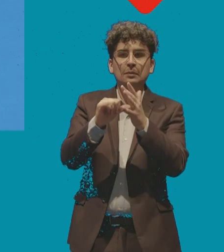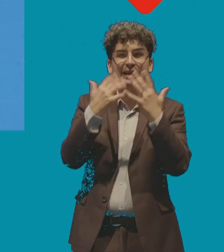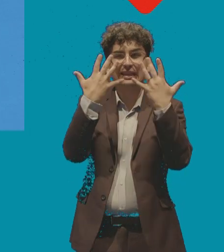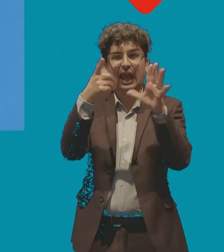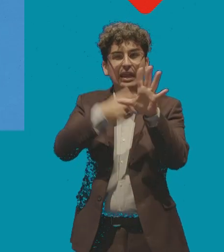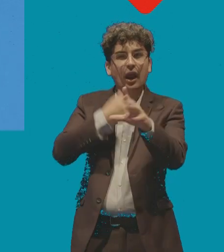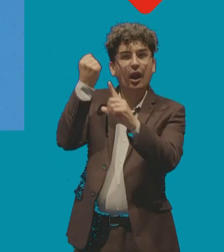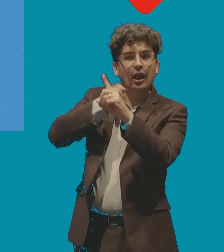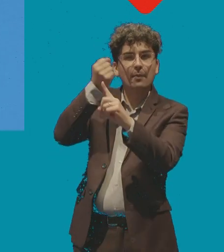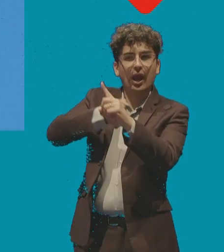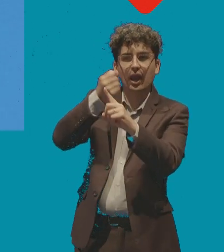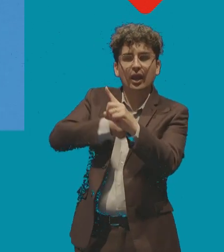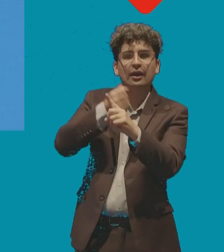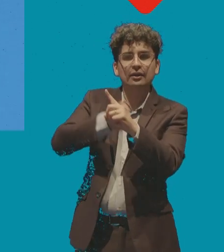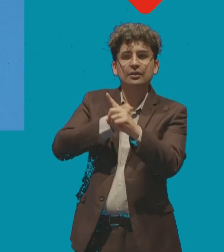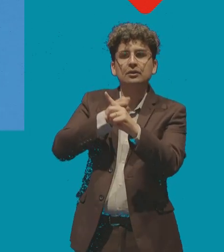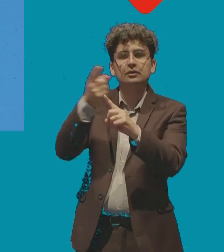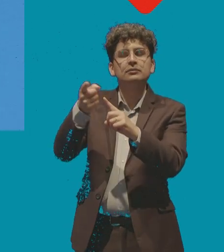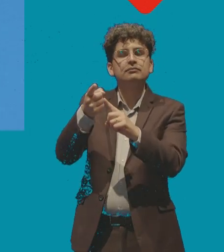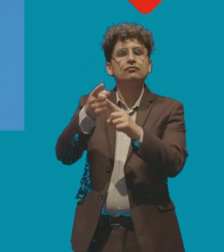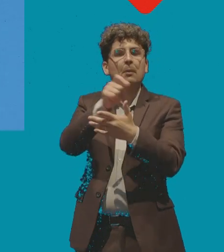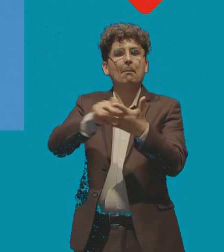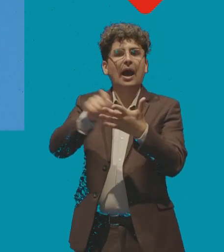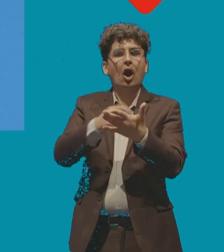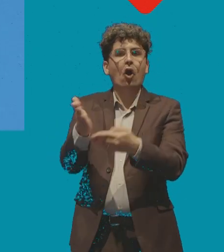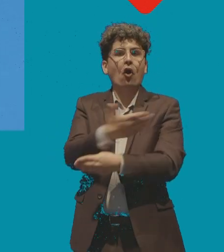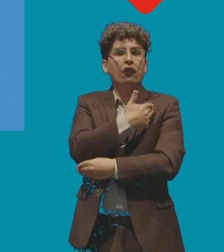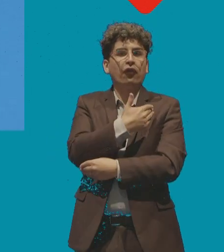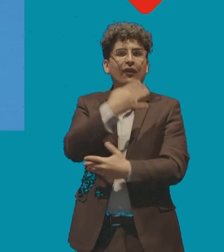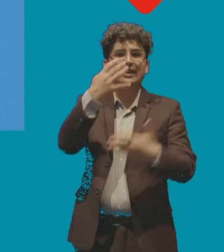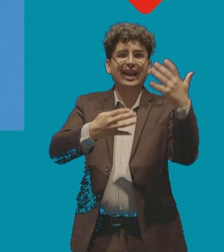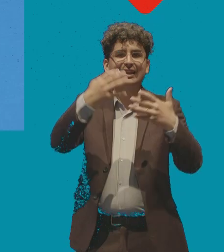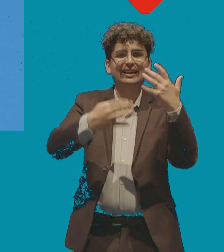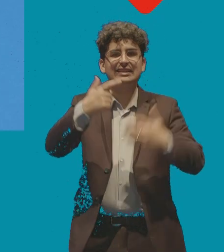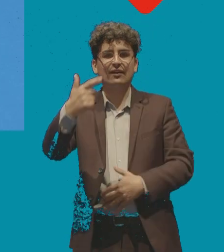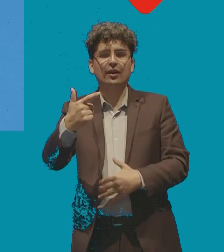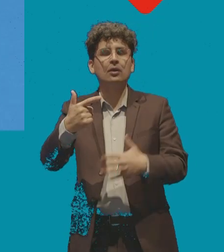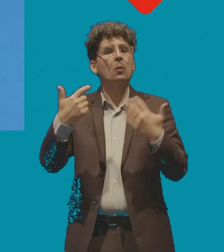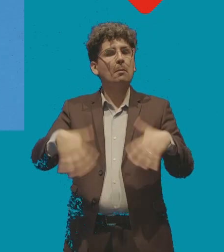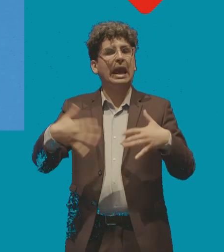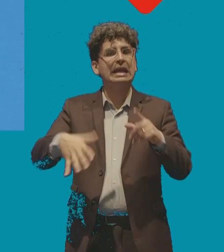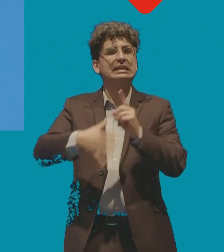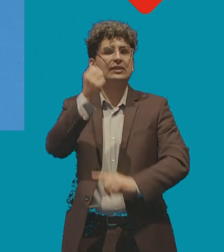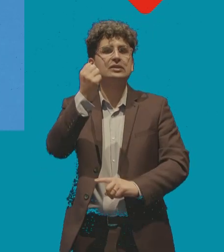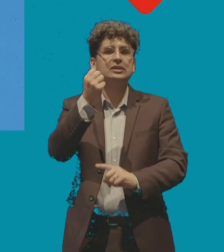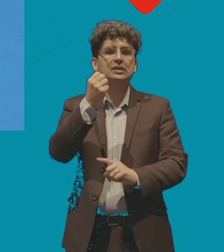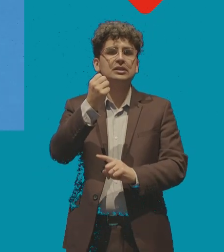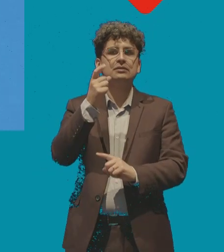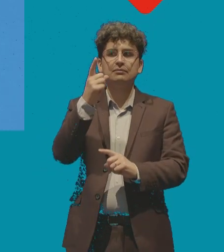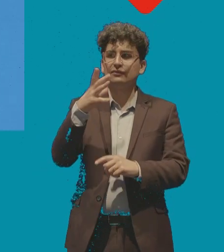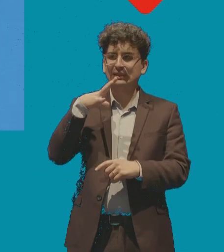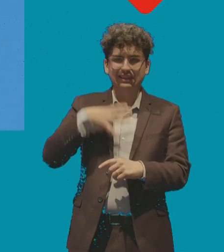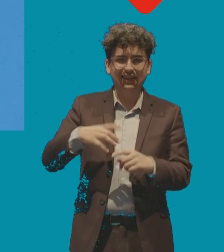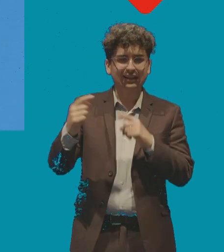of campaigning across the movement, the ban was lifted in 1997. It was a momentous victory, but that such a campaign